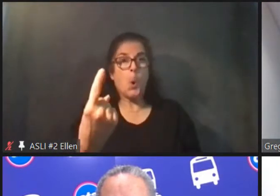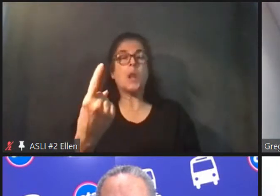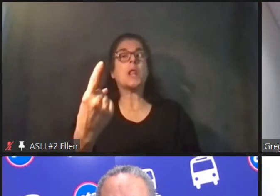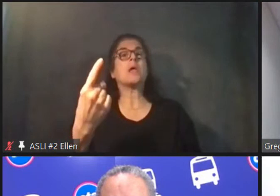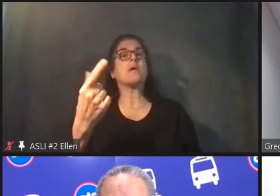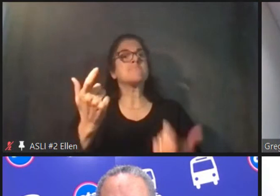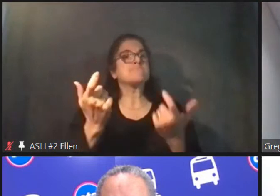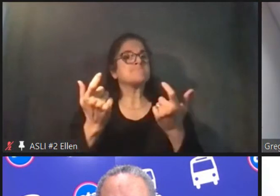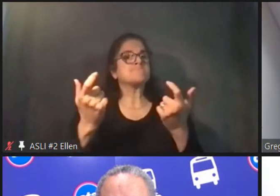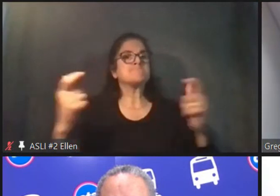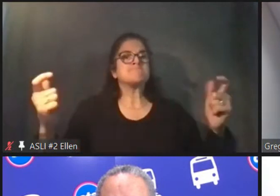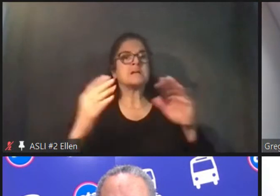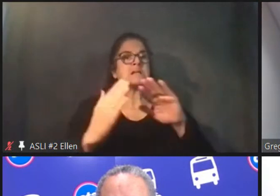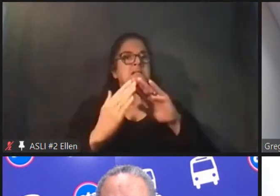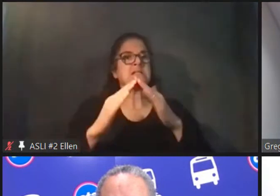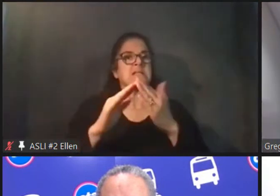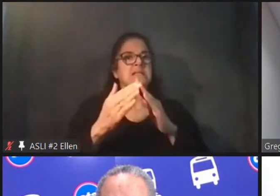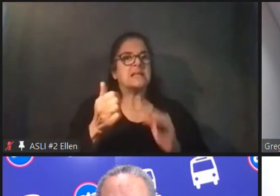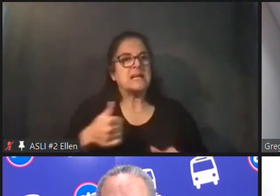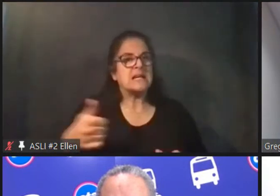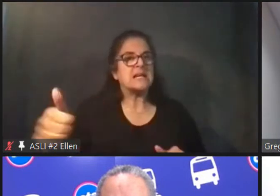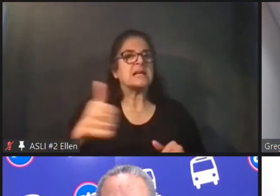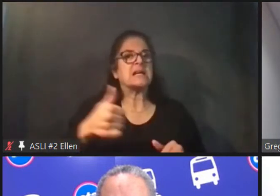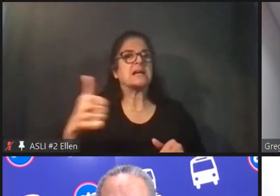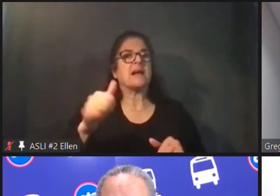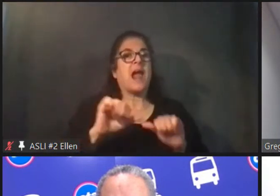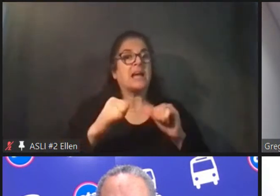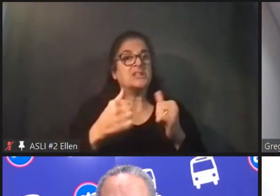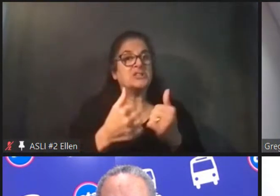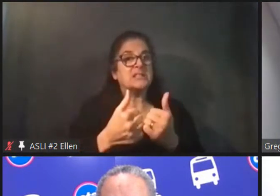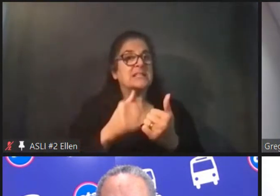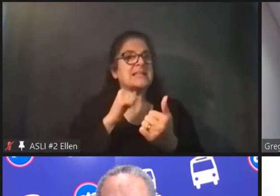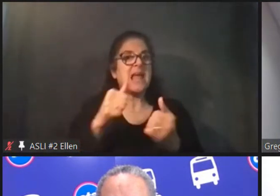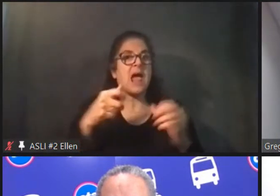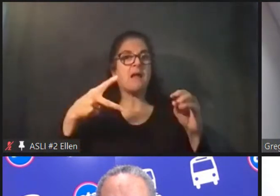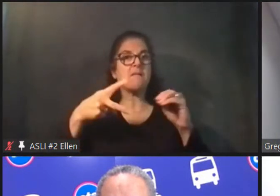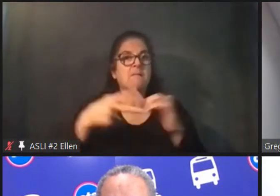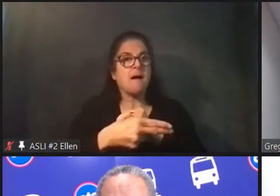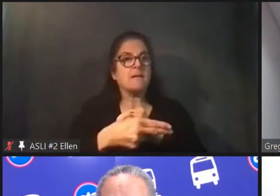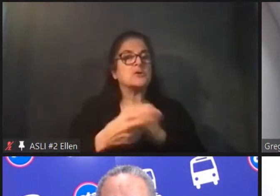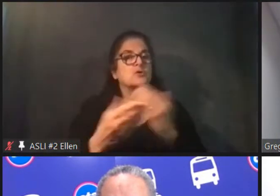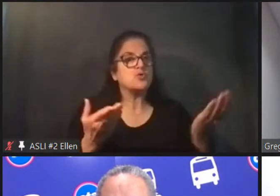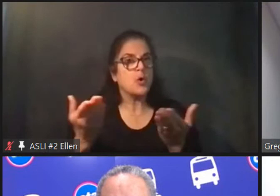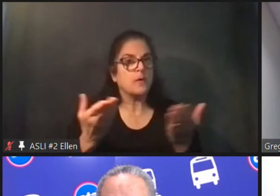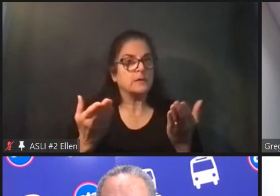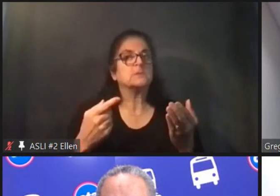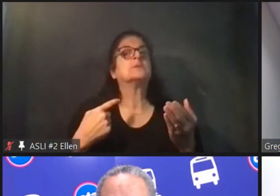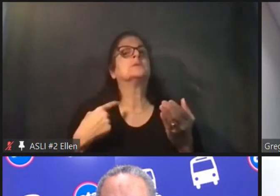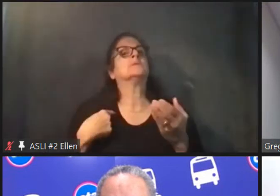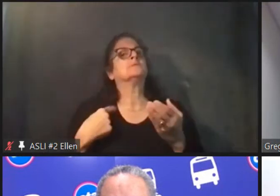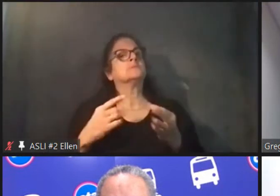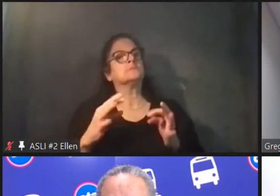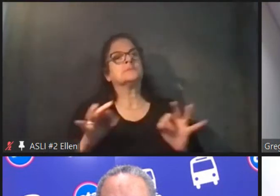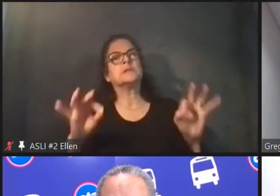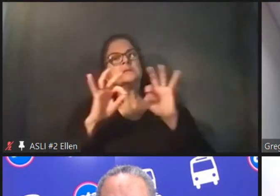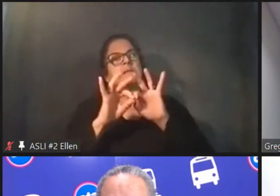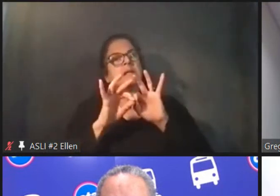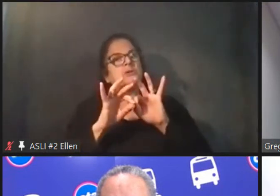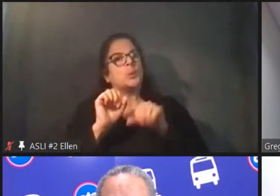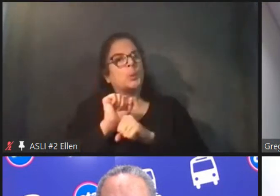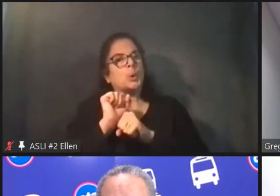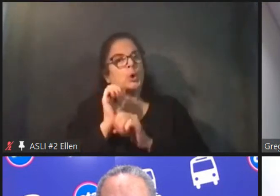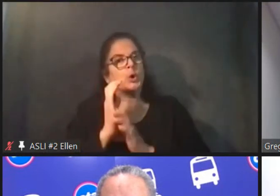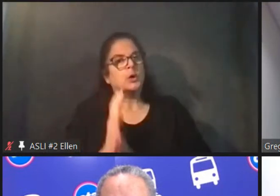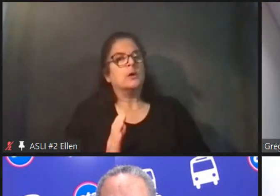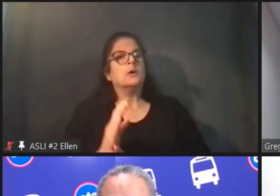service, ensuring that the CTA continued to provide transportation for essential workers like healthcare providers